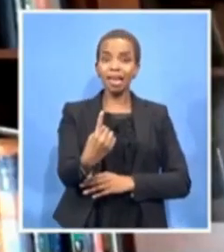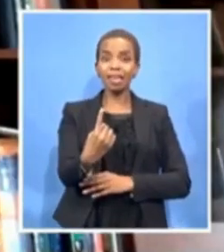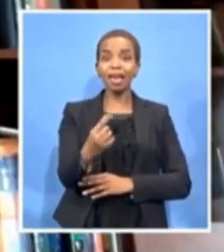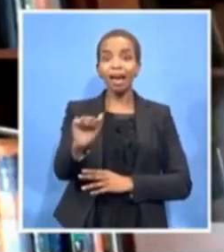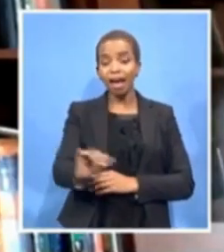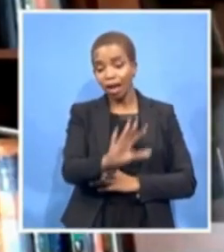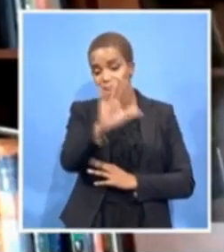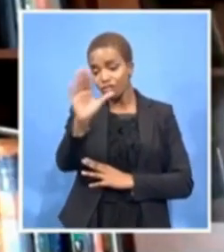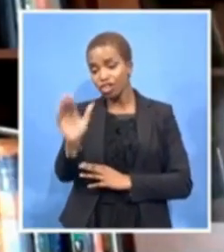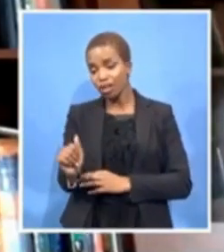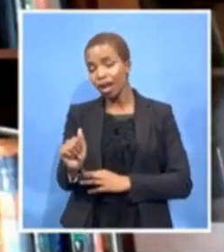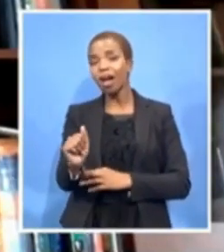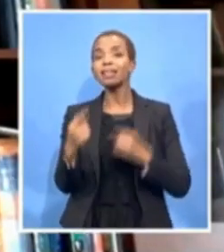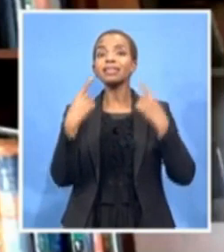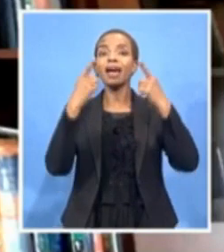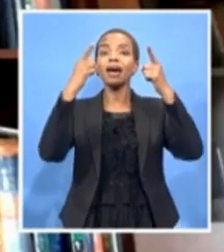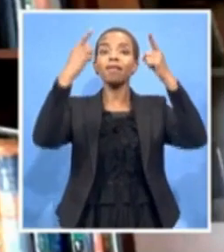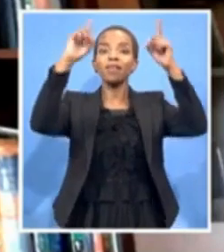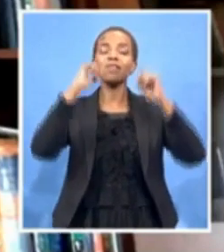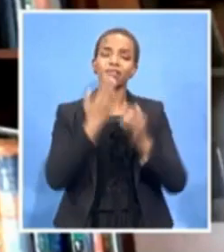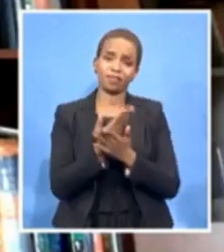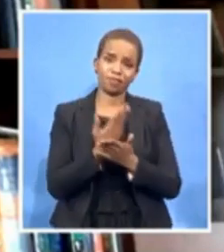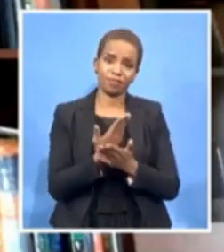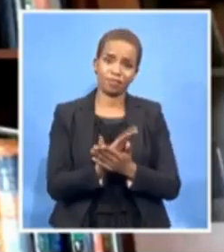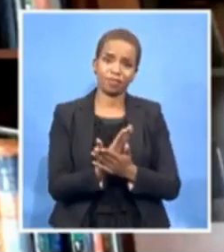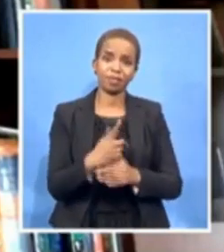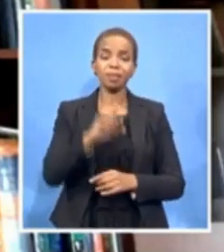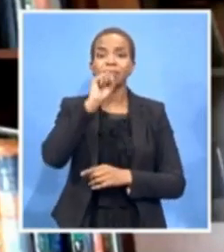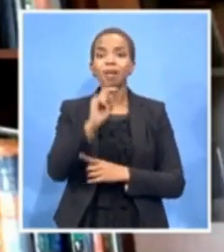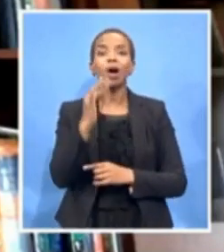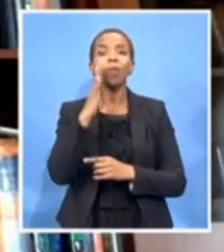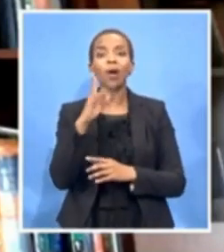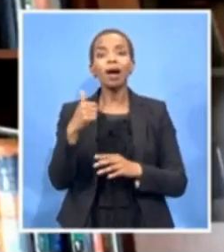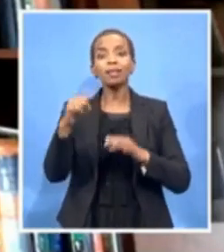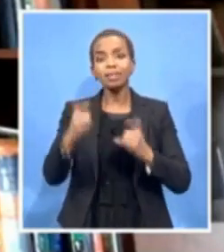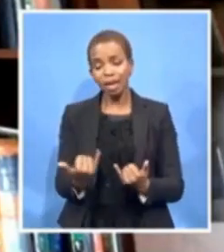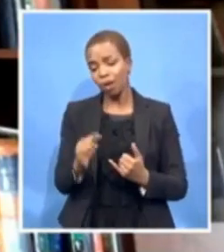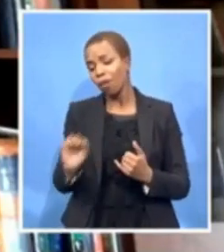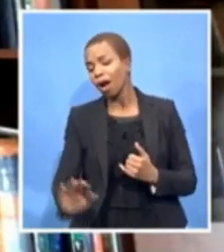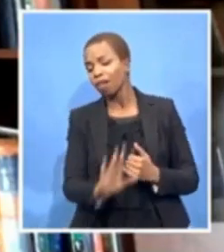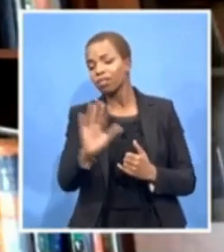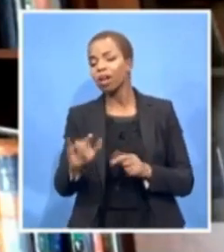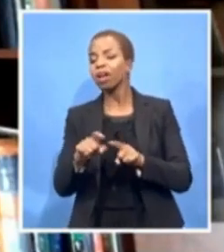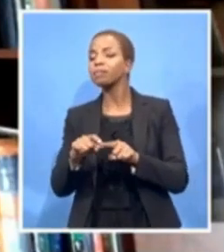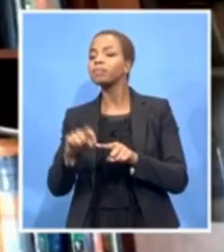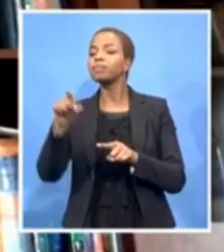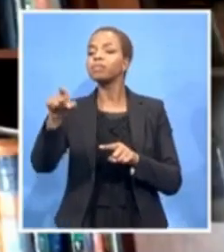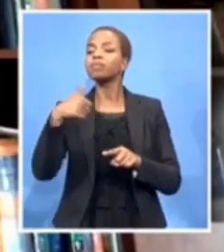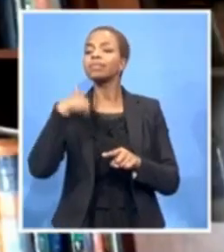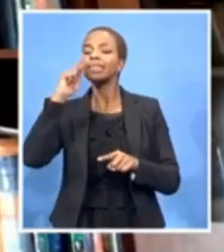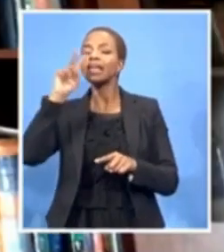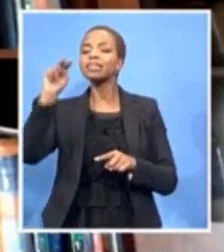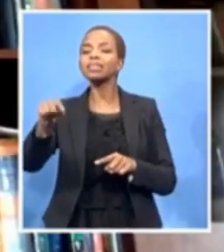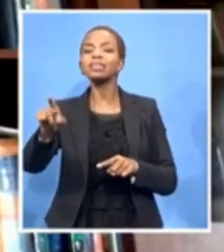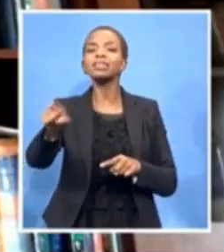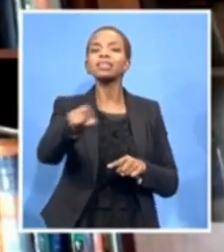gladdens me when I move across the continent of Africa now, and I see younger Africans whom you will never hear about in